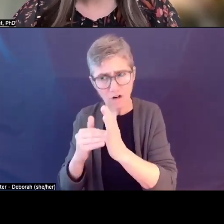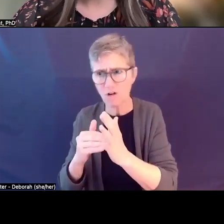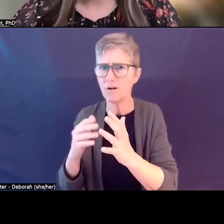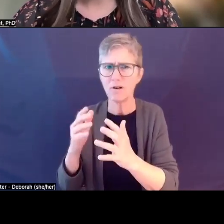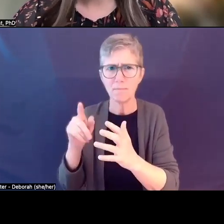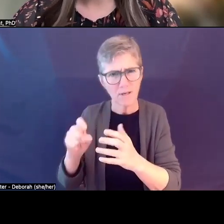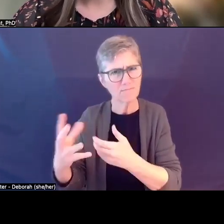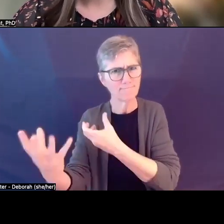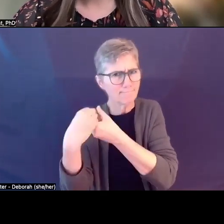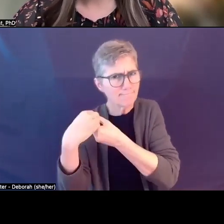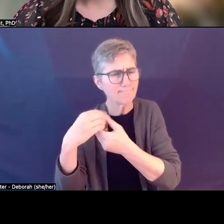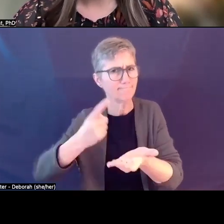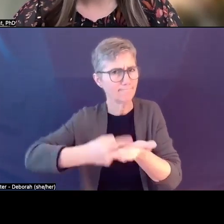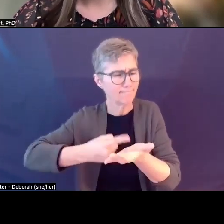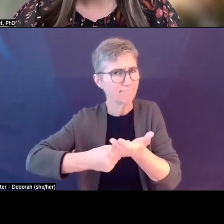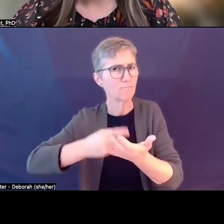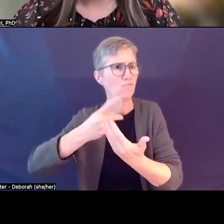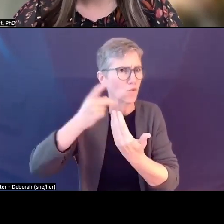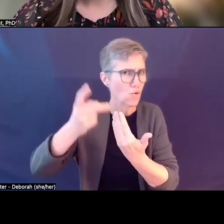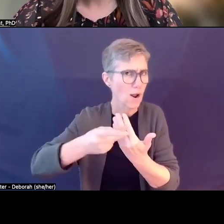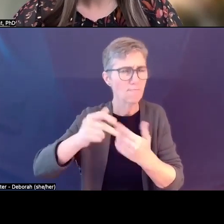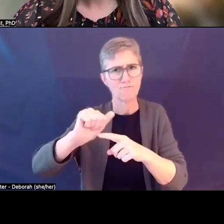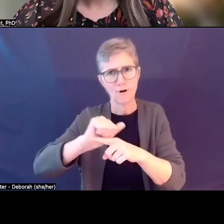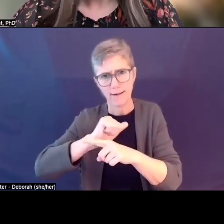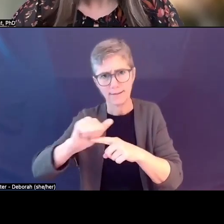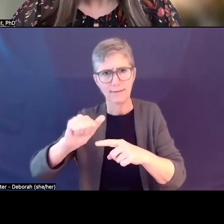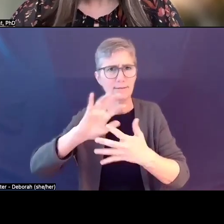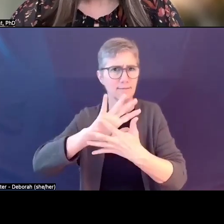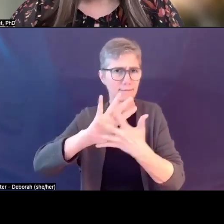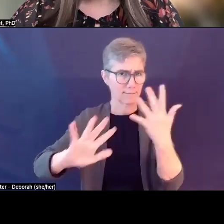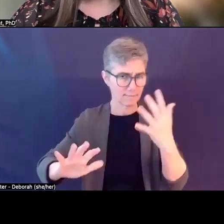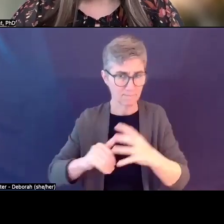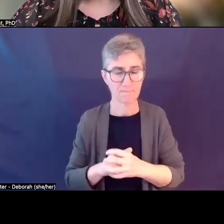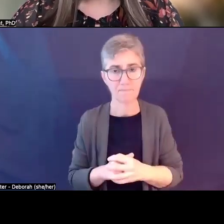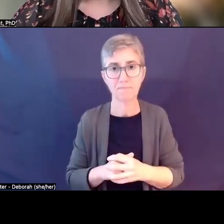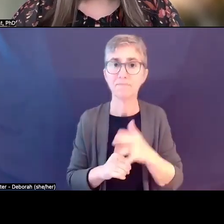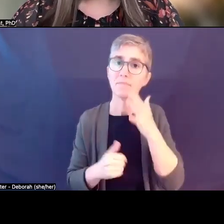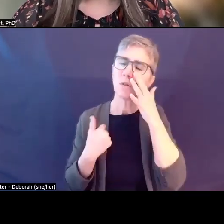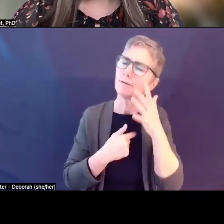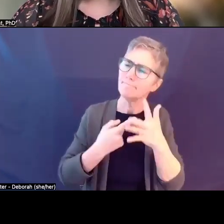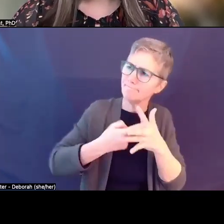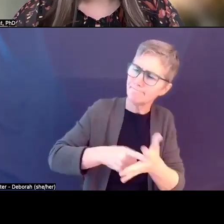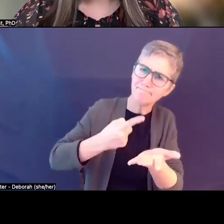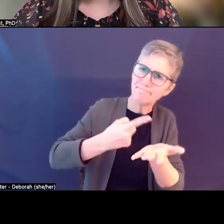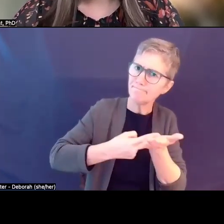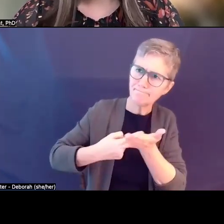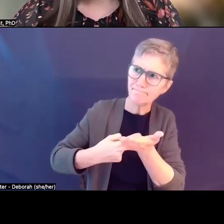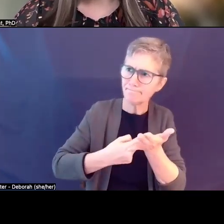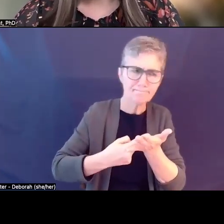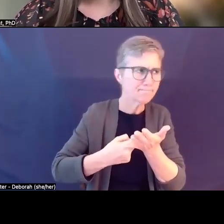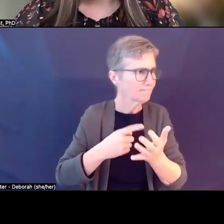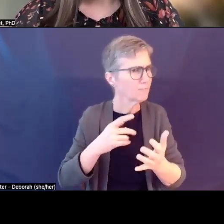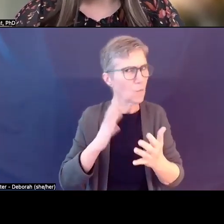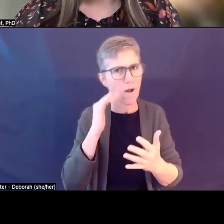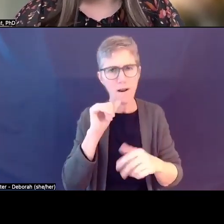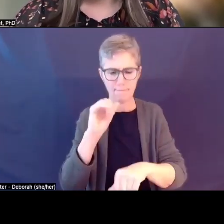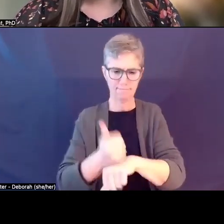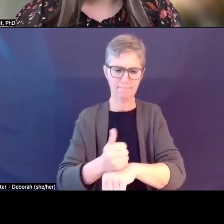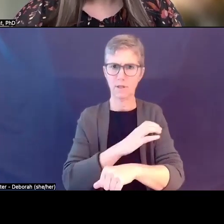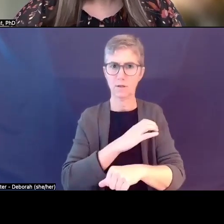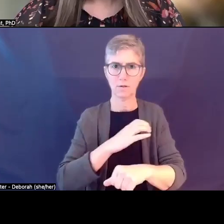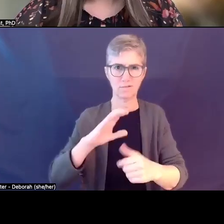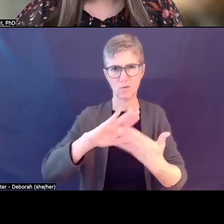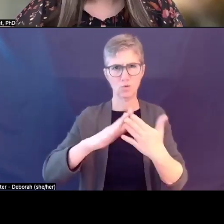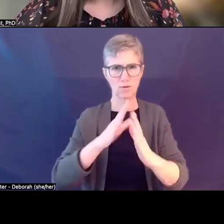of the discussion around programming and practices. We began discussing the idea of a community advisory board, or a